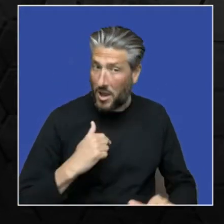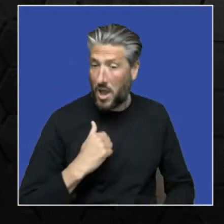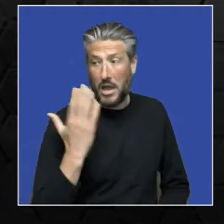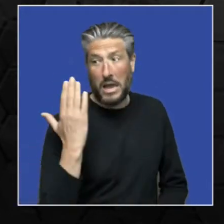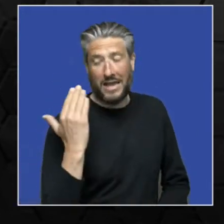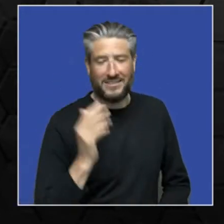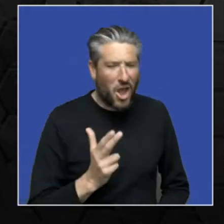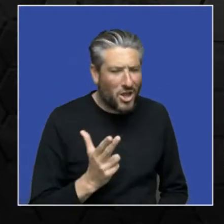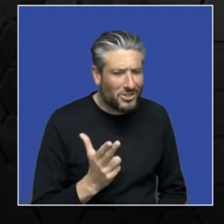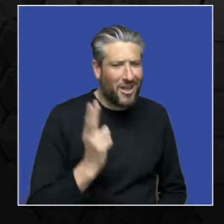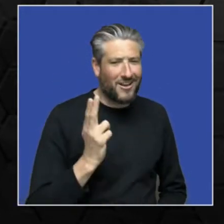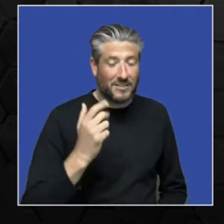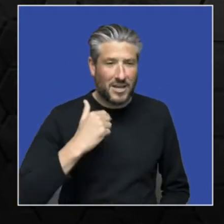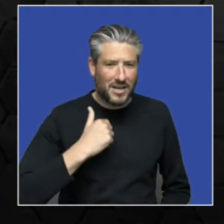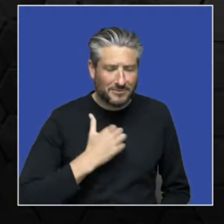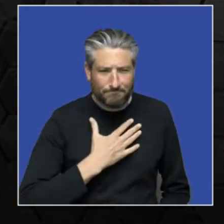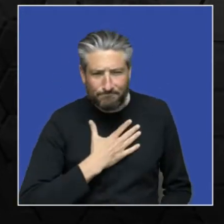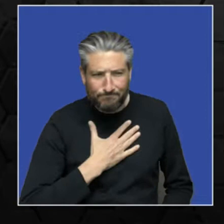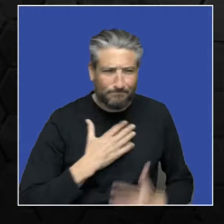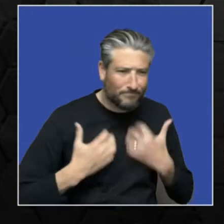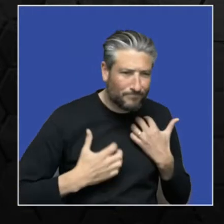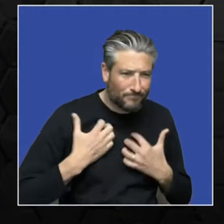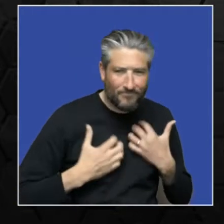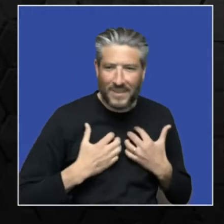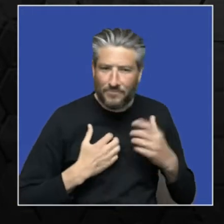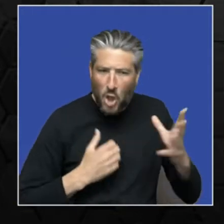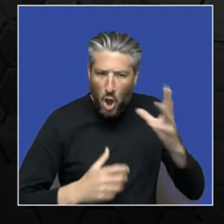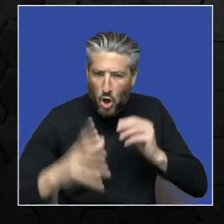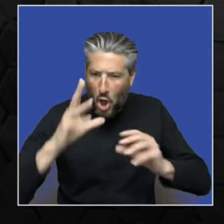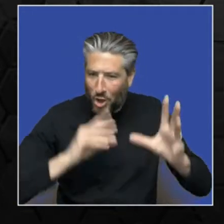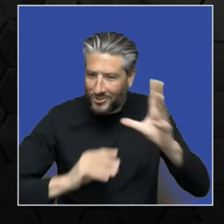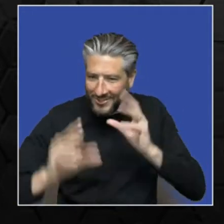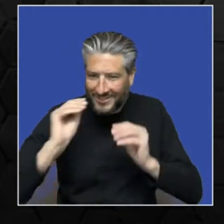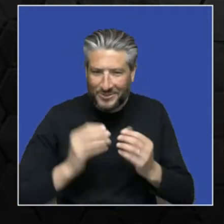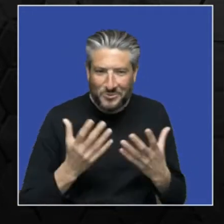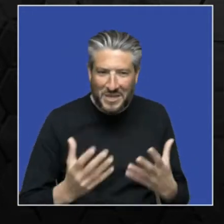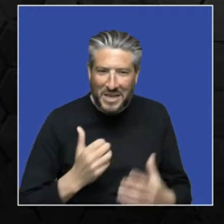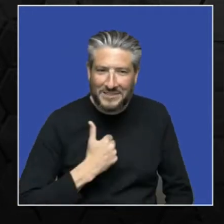well today. That is great. Over to you, Eric.